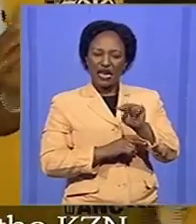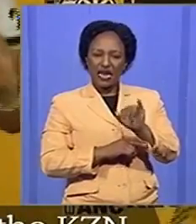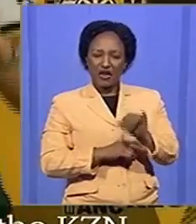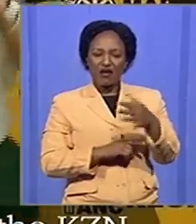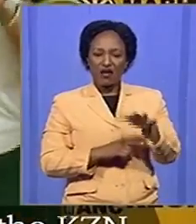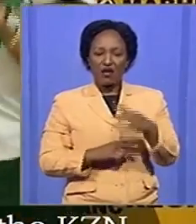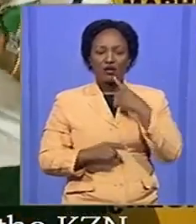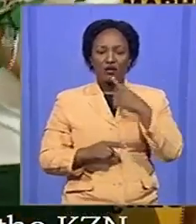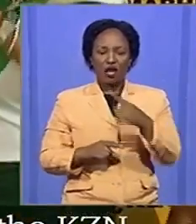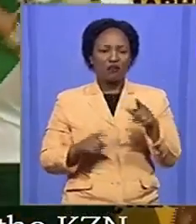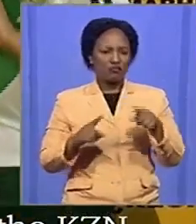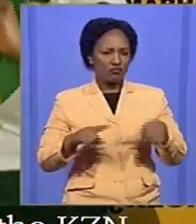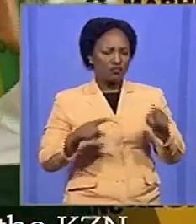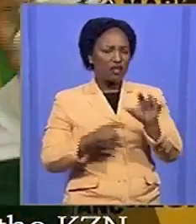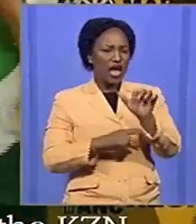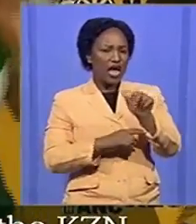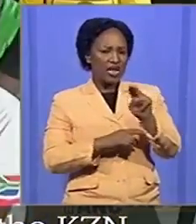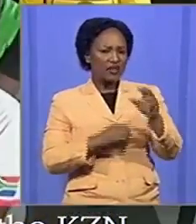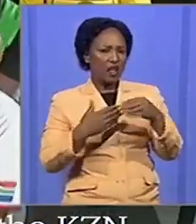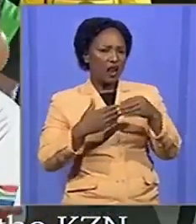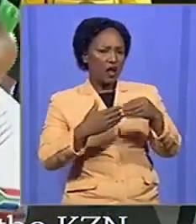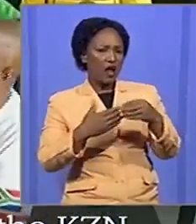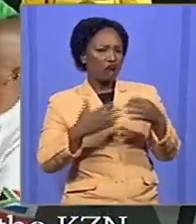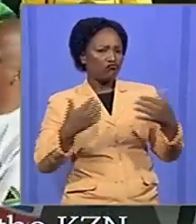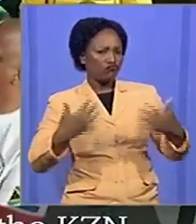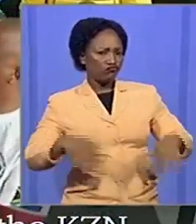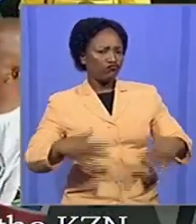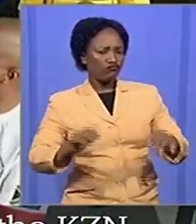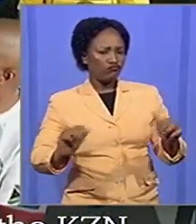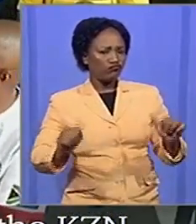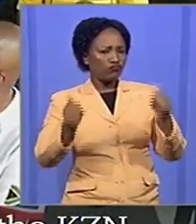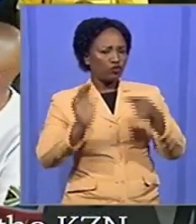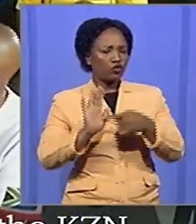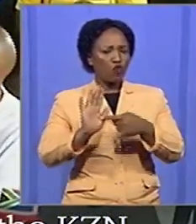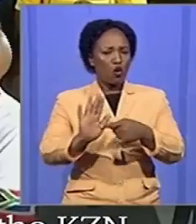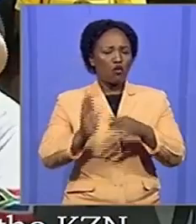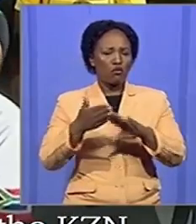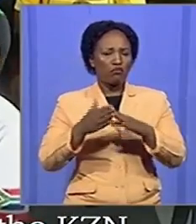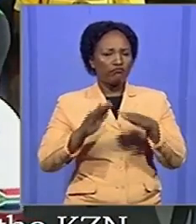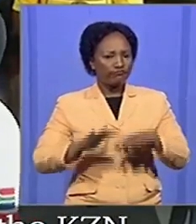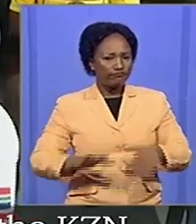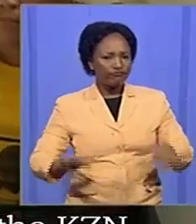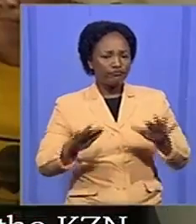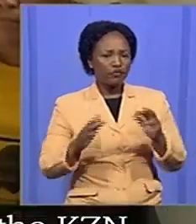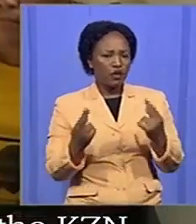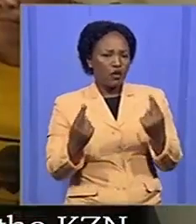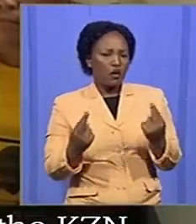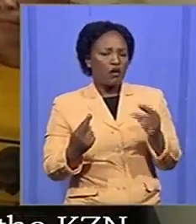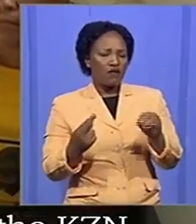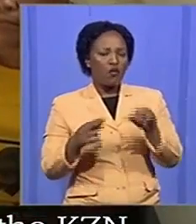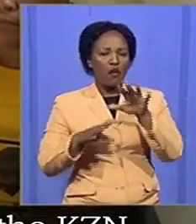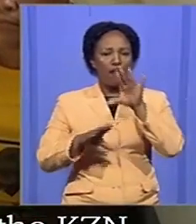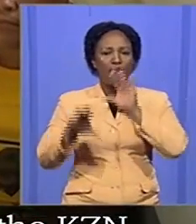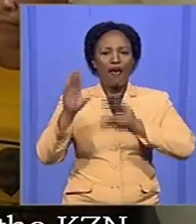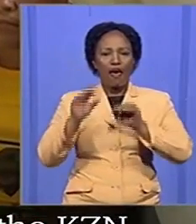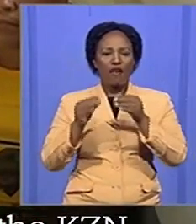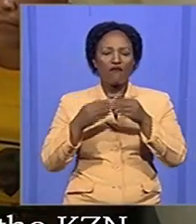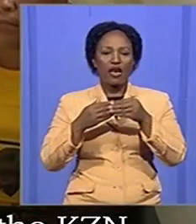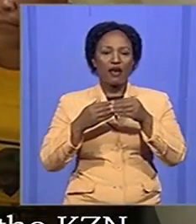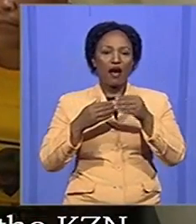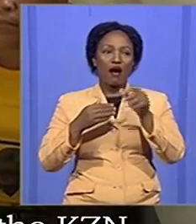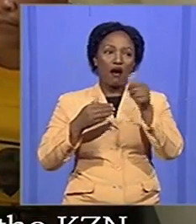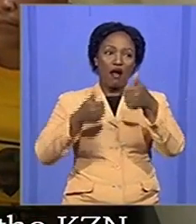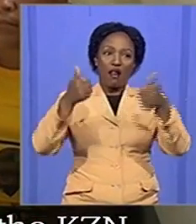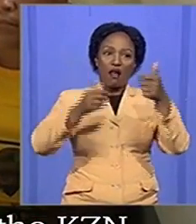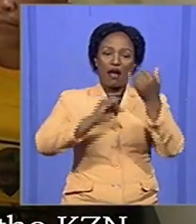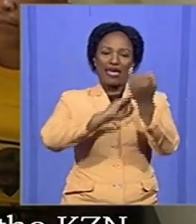o ya bonahala setjhabeng, mme o re moga o na le tshepo e tileng ya hore o tlo ithuta se itseng ho baetapele ba dinaha tsa